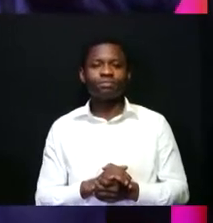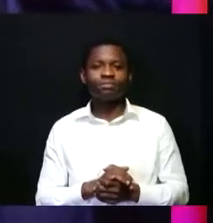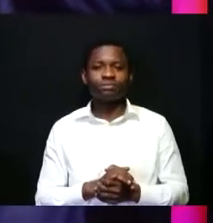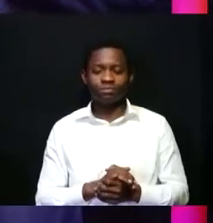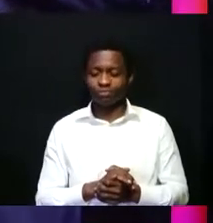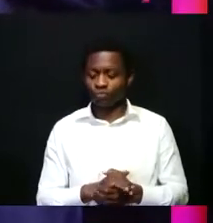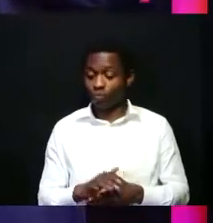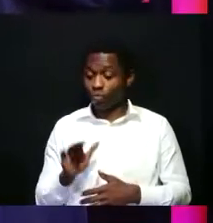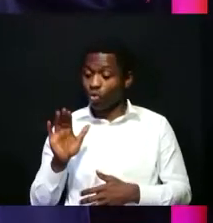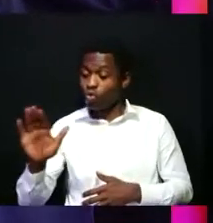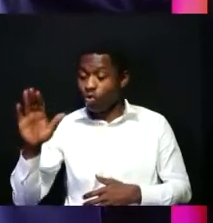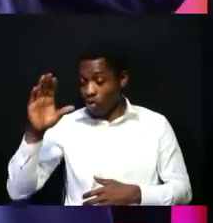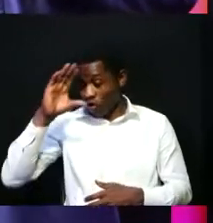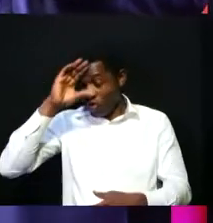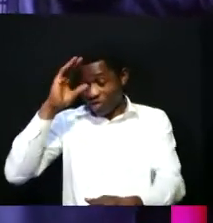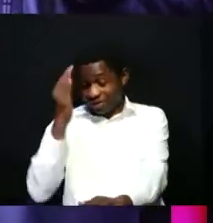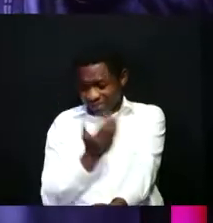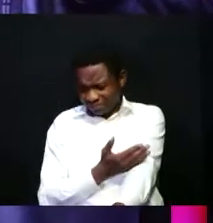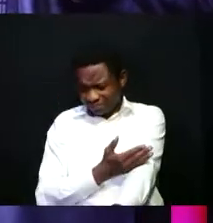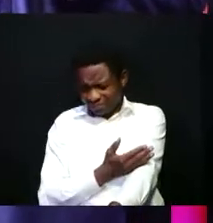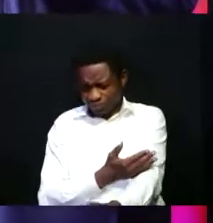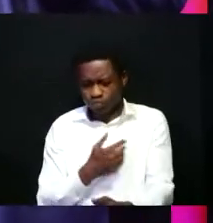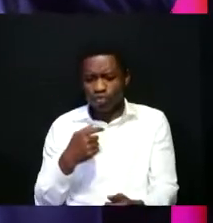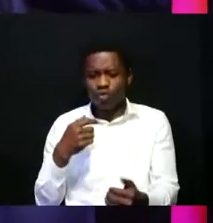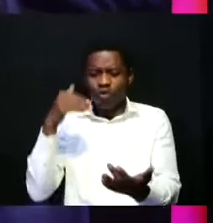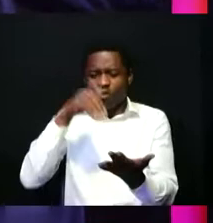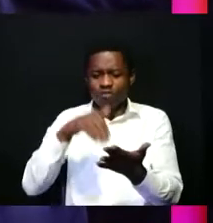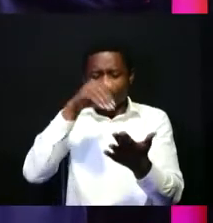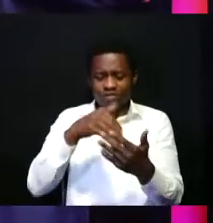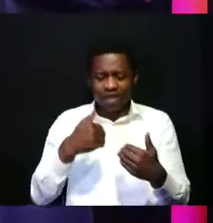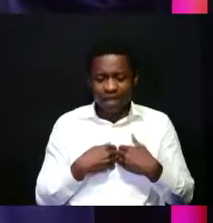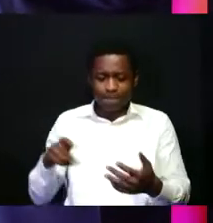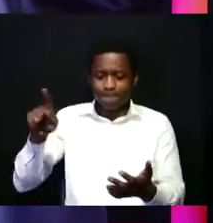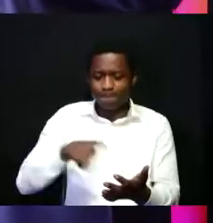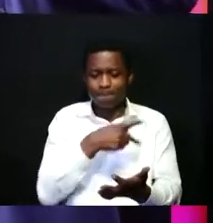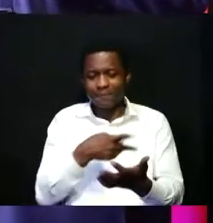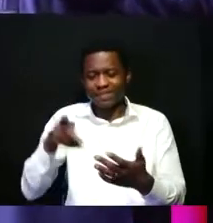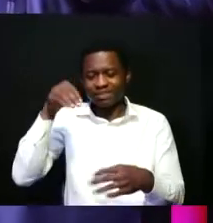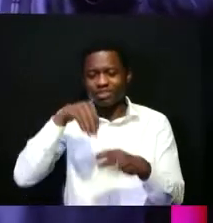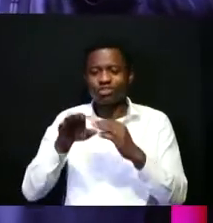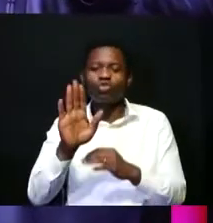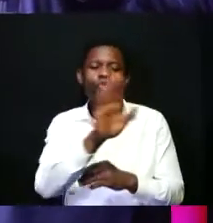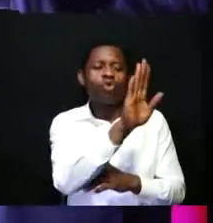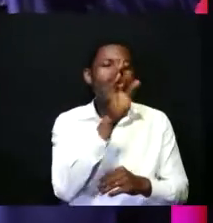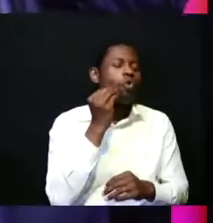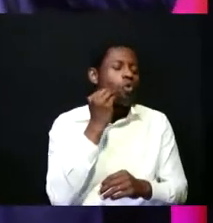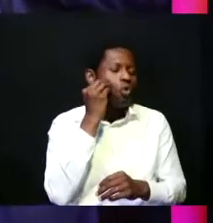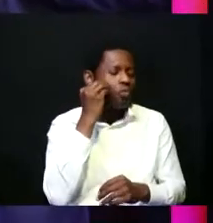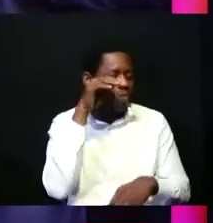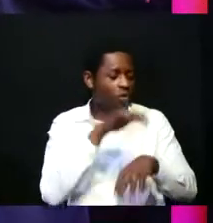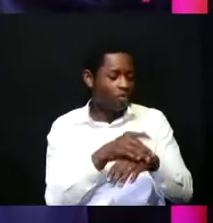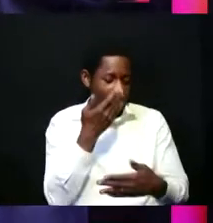His sons used to hold feasts in their homes on their birthdays, and they would invite